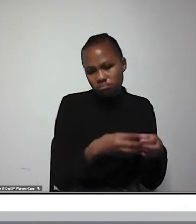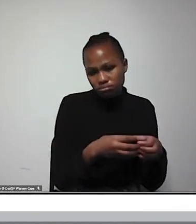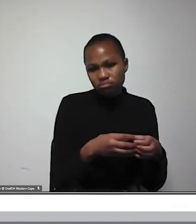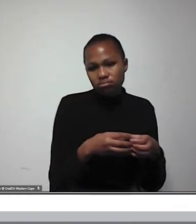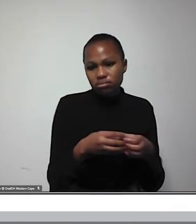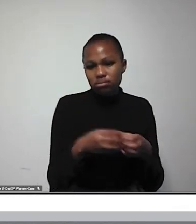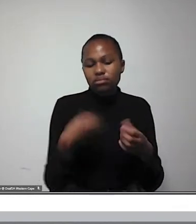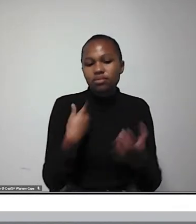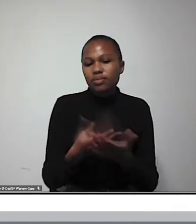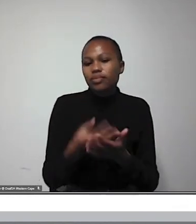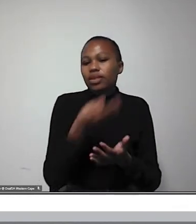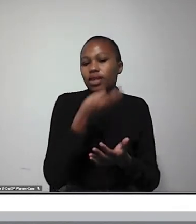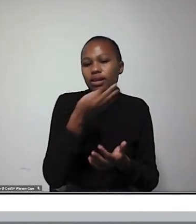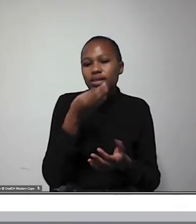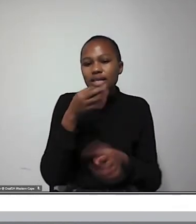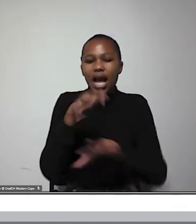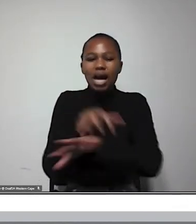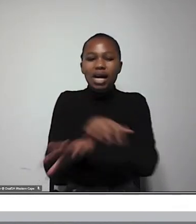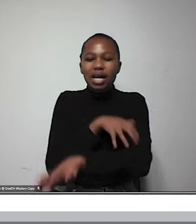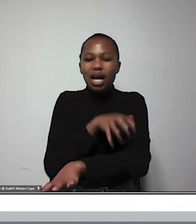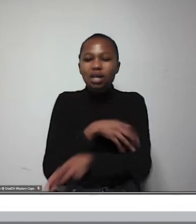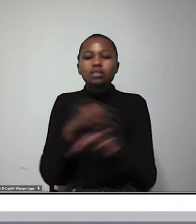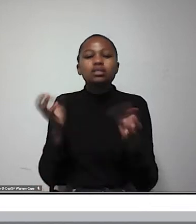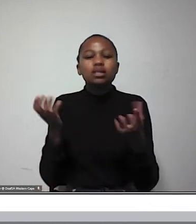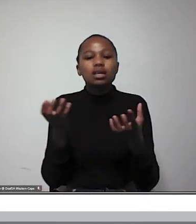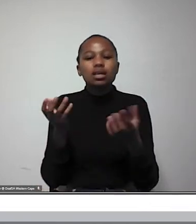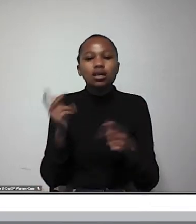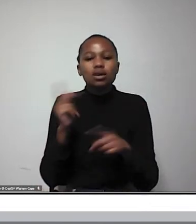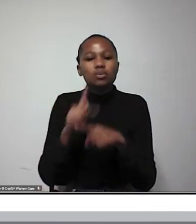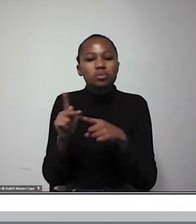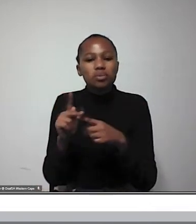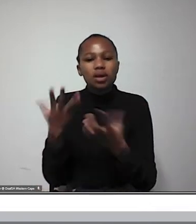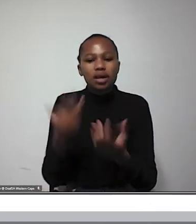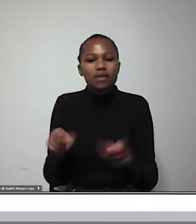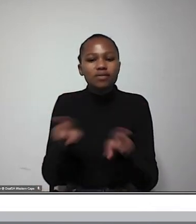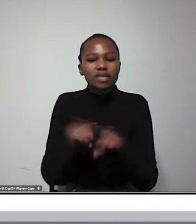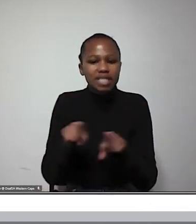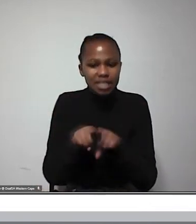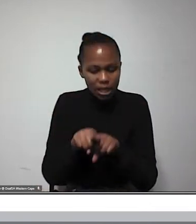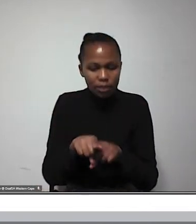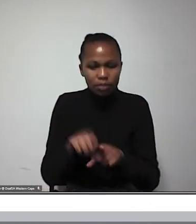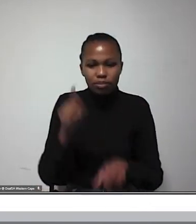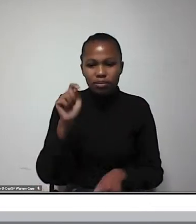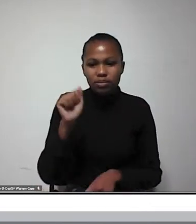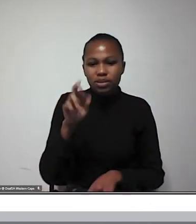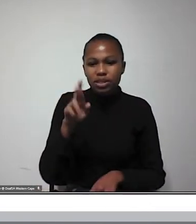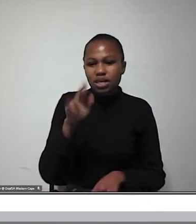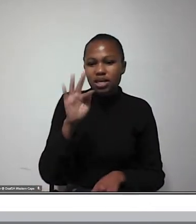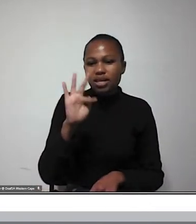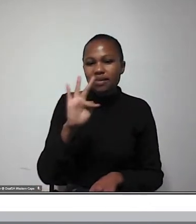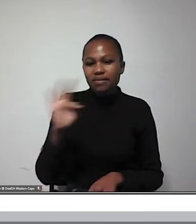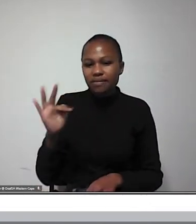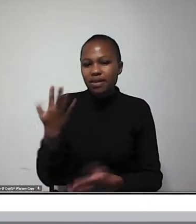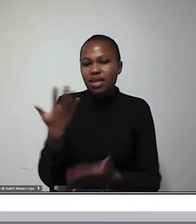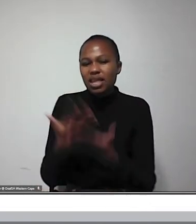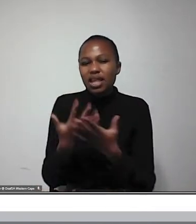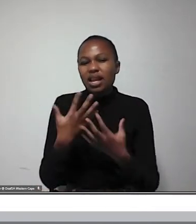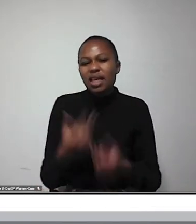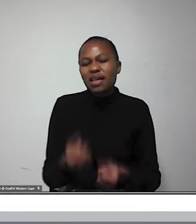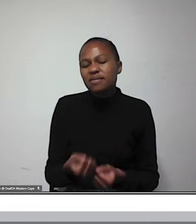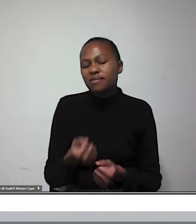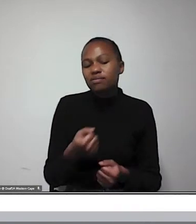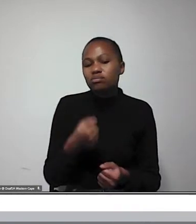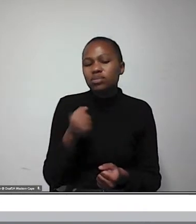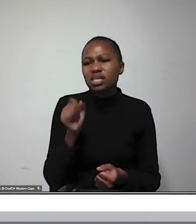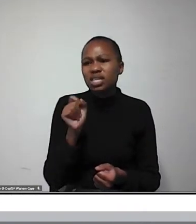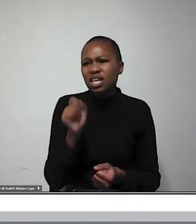that, you know, all agricultural products would have the same import tariff. But that we could just get an indication of, say, manufactured